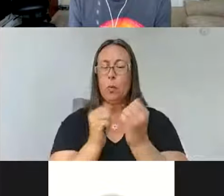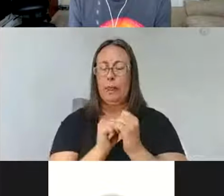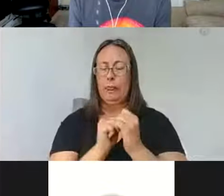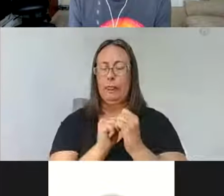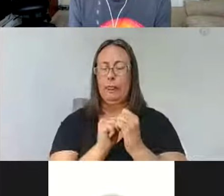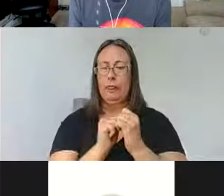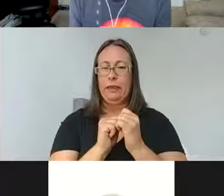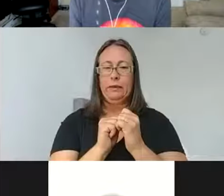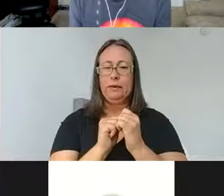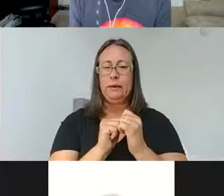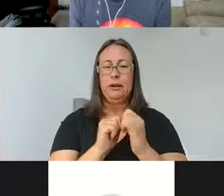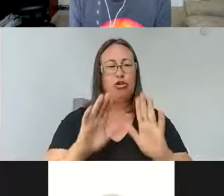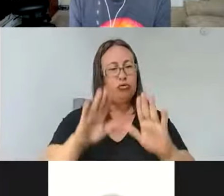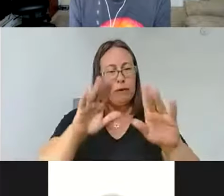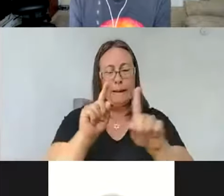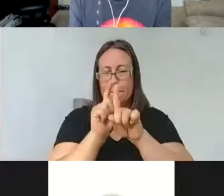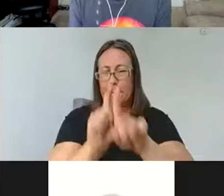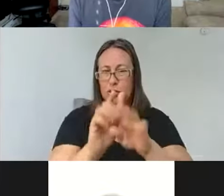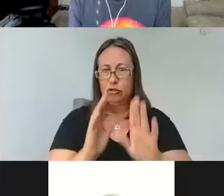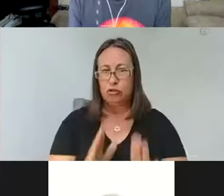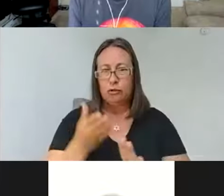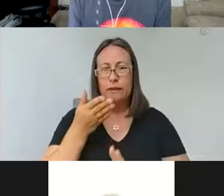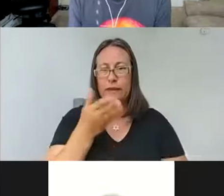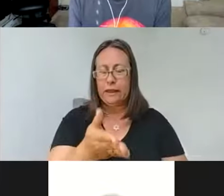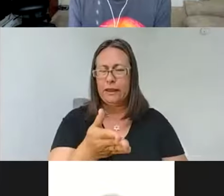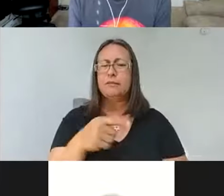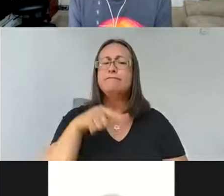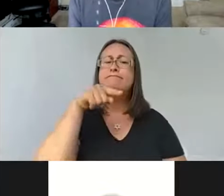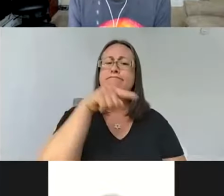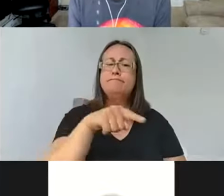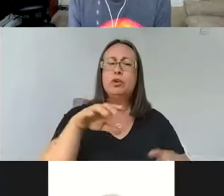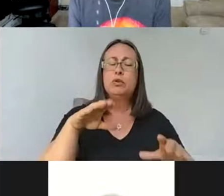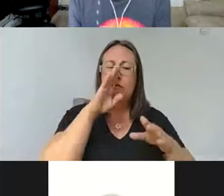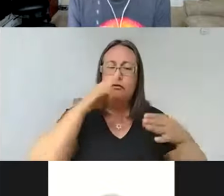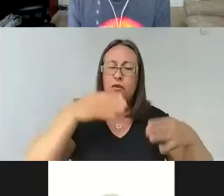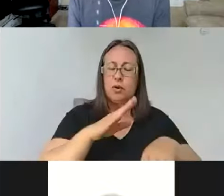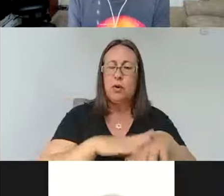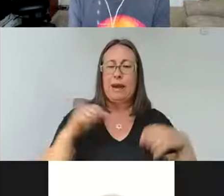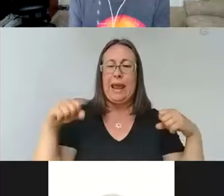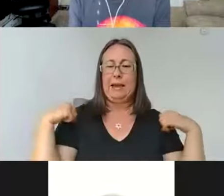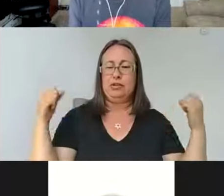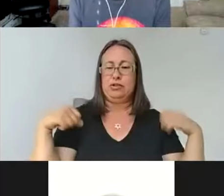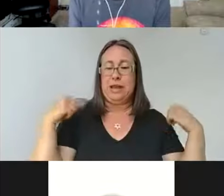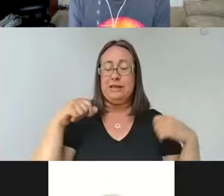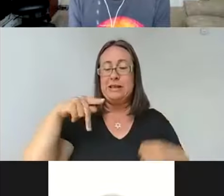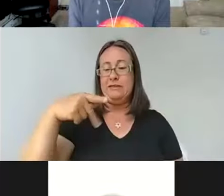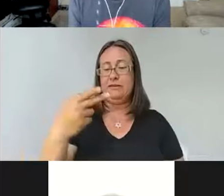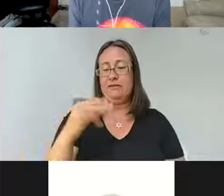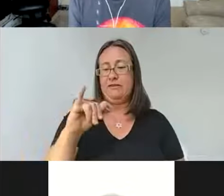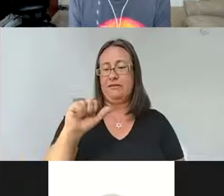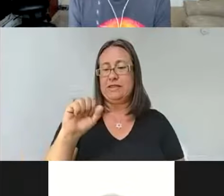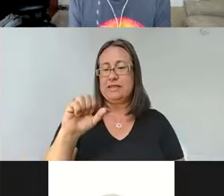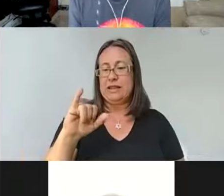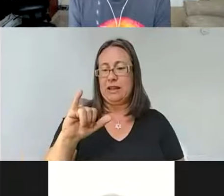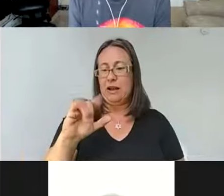a great mentor there, Dr. Hickey, who was doing exercise physiology, something I didn't really know anything about, but he really